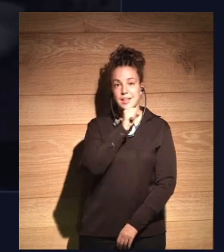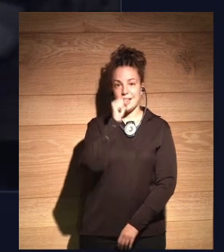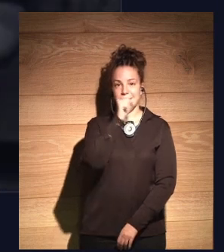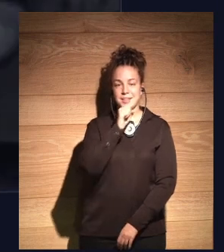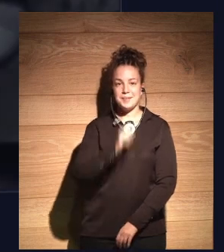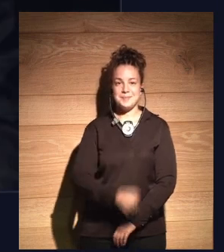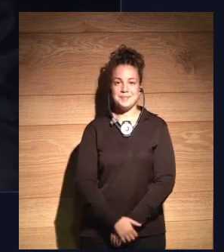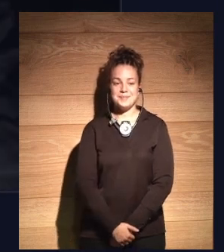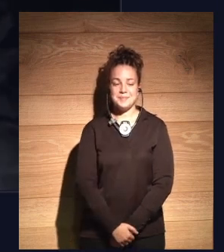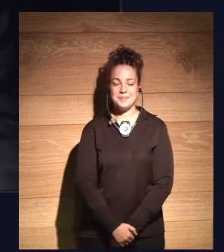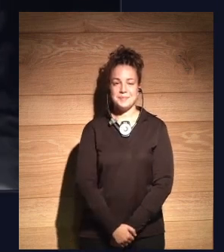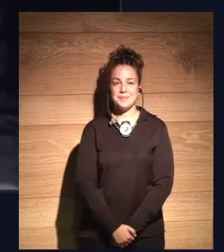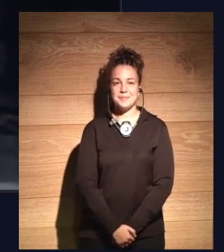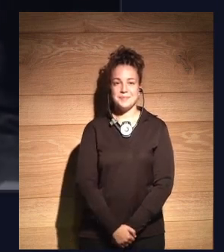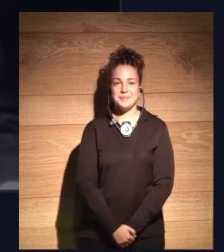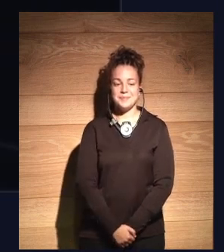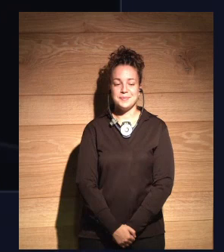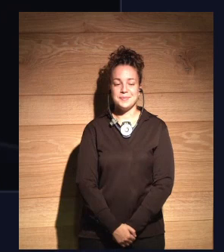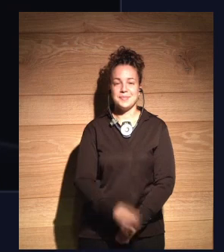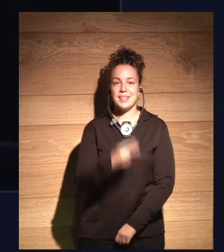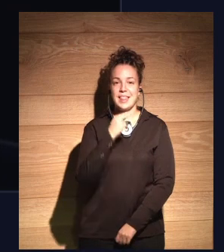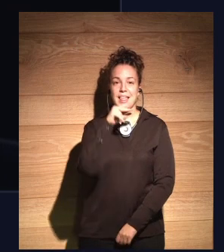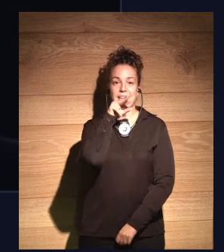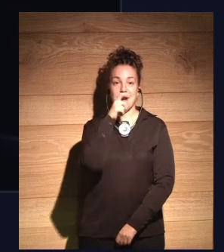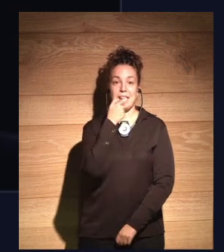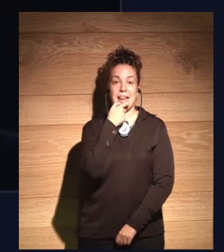Television. And we are back.